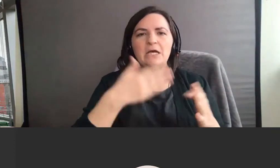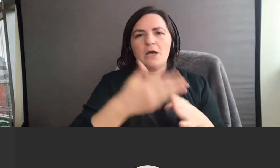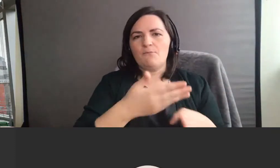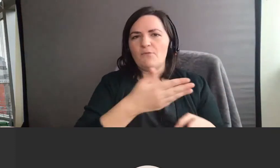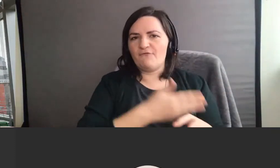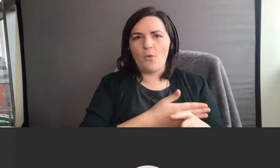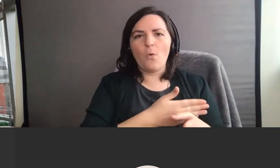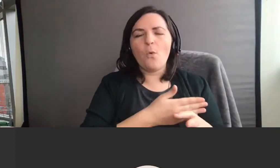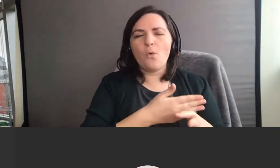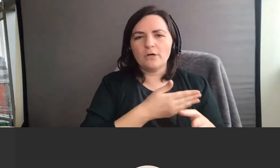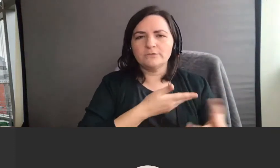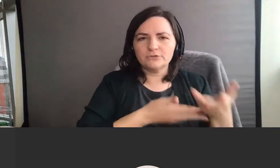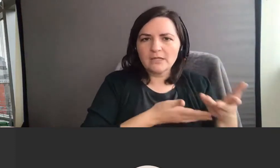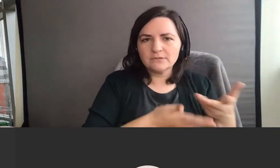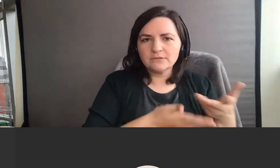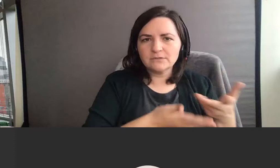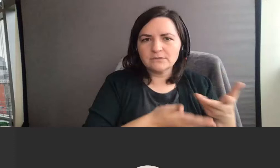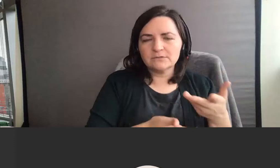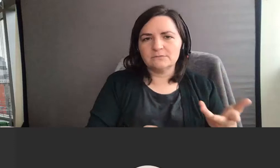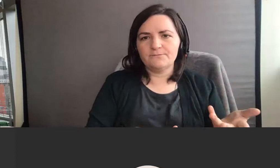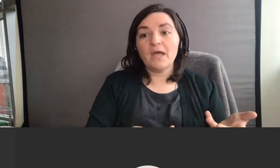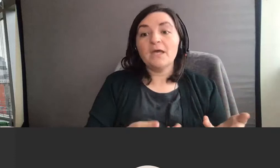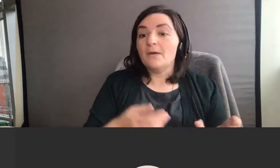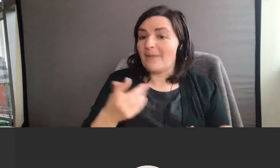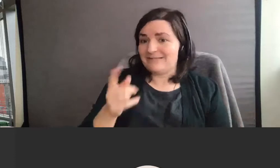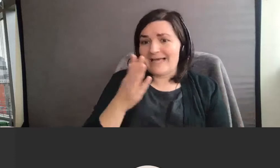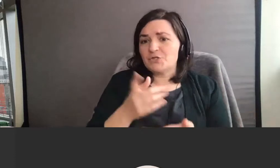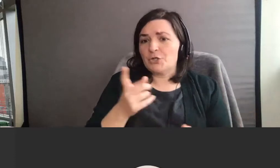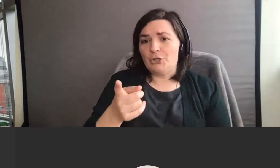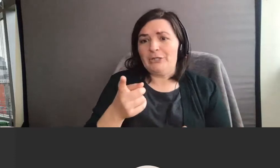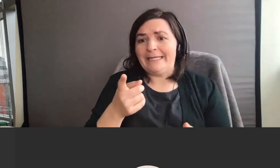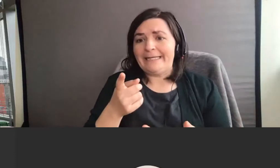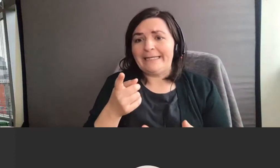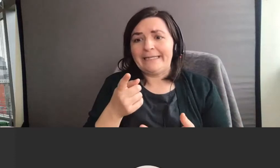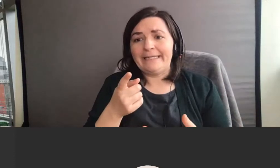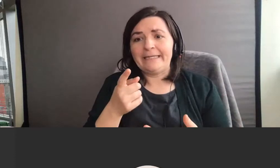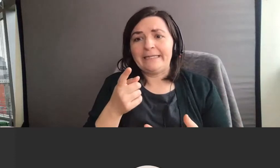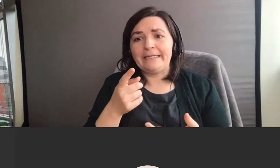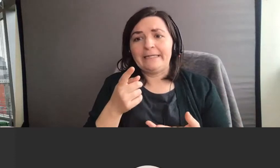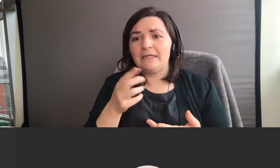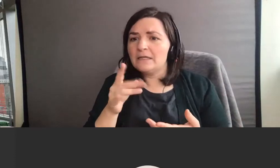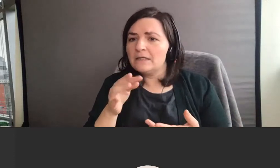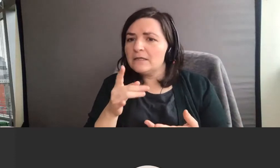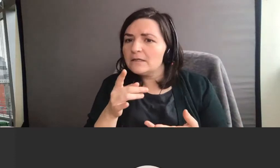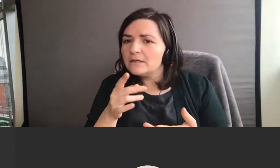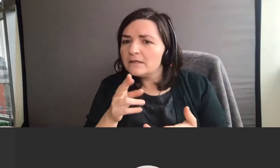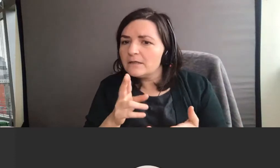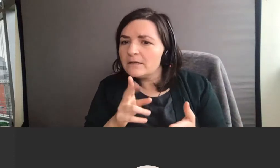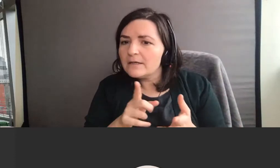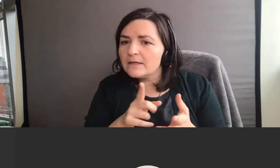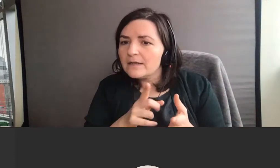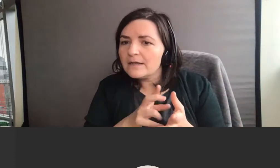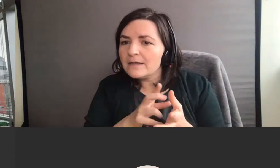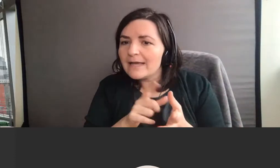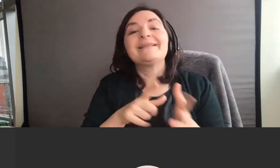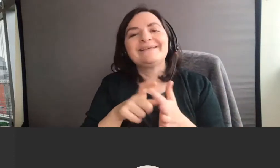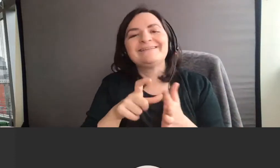then you expand your reading and you look more broadly at journal articles and reference books, etc., etc.